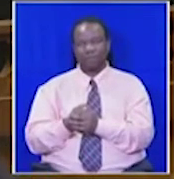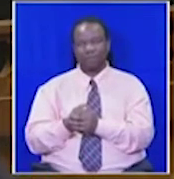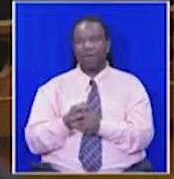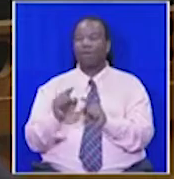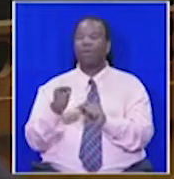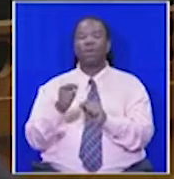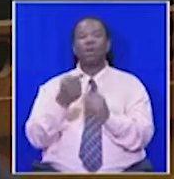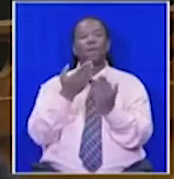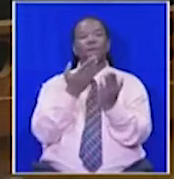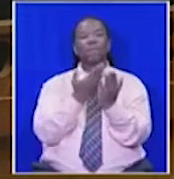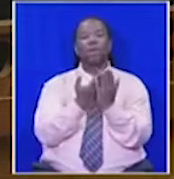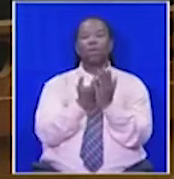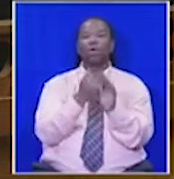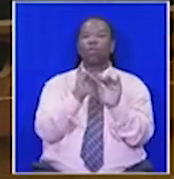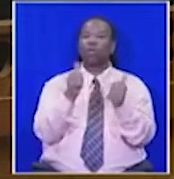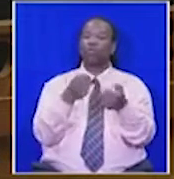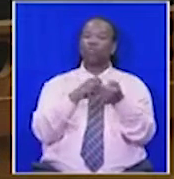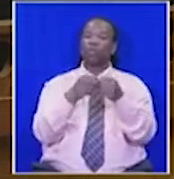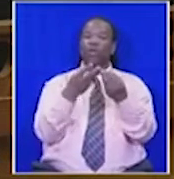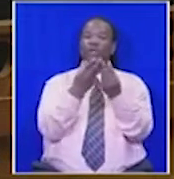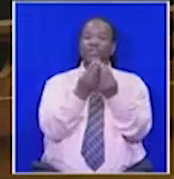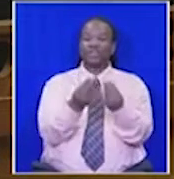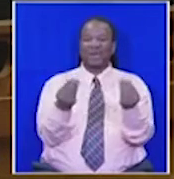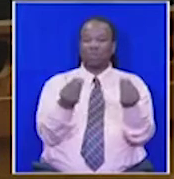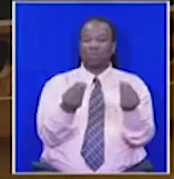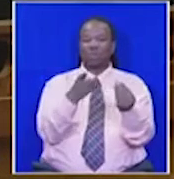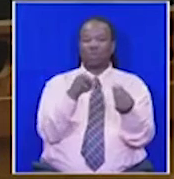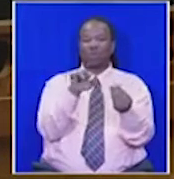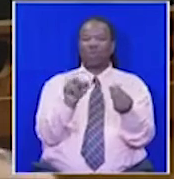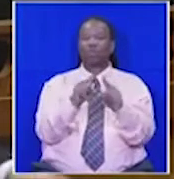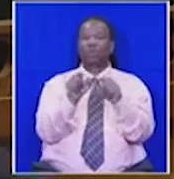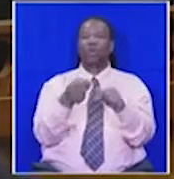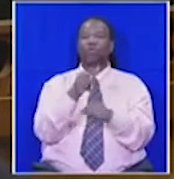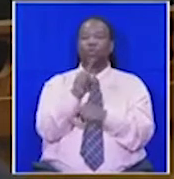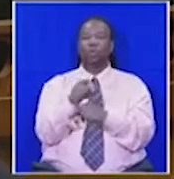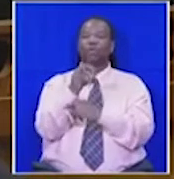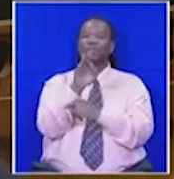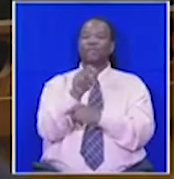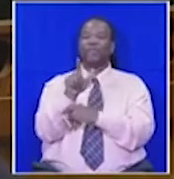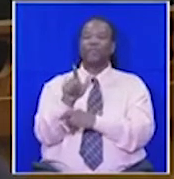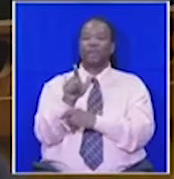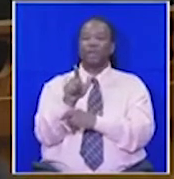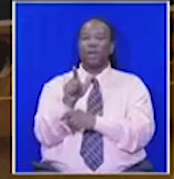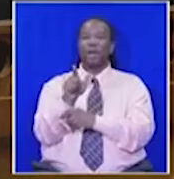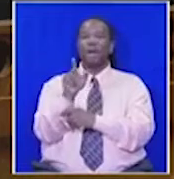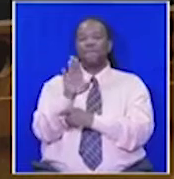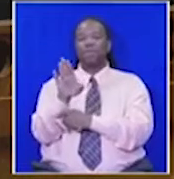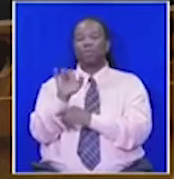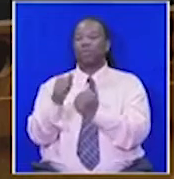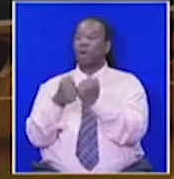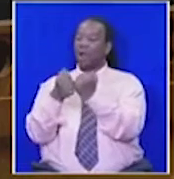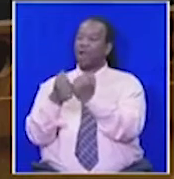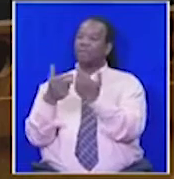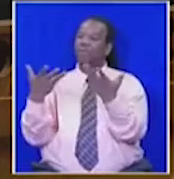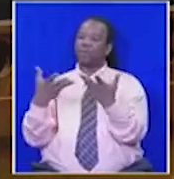proposed to provide drought relief by allocating an additional 2.73 billion rand to assist drought-stricken communities. We